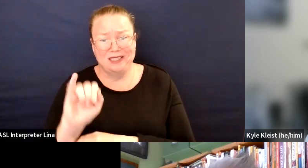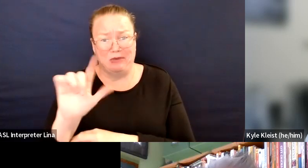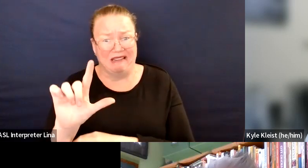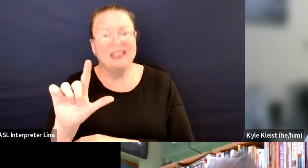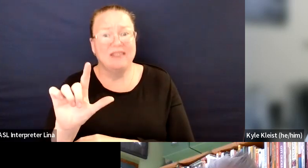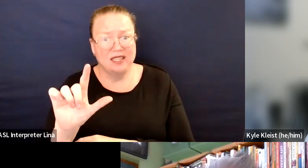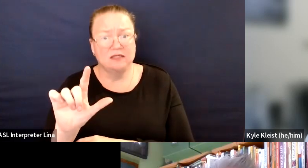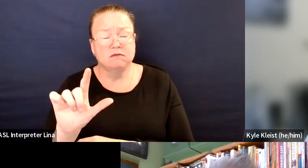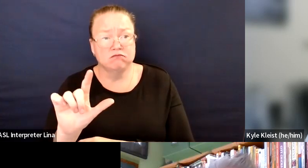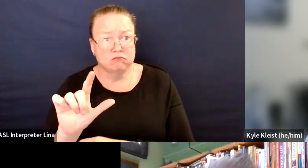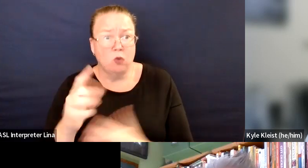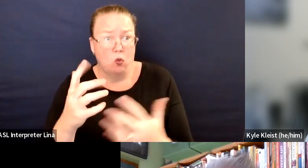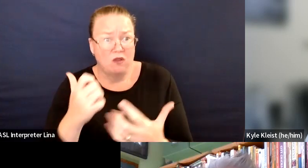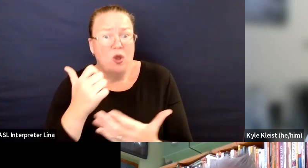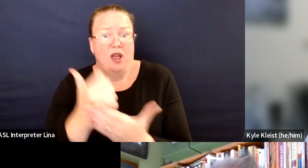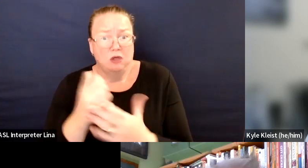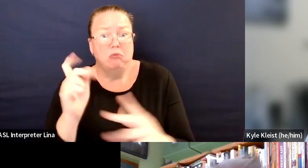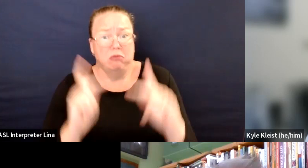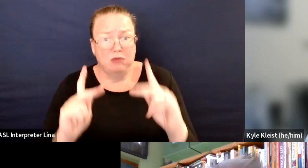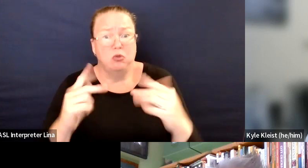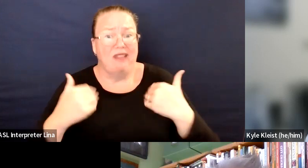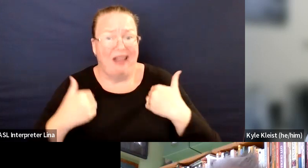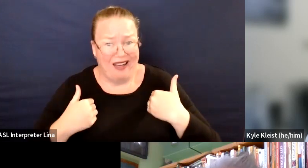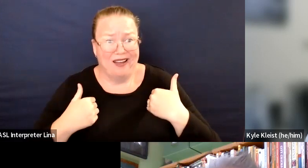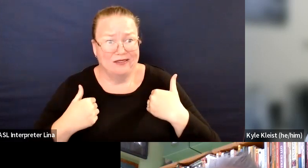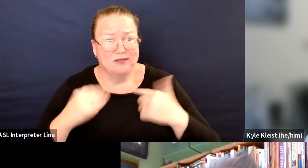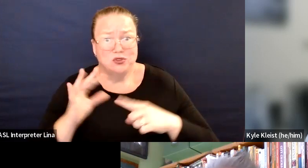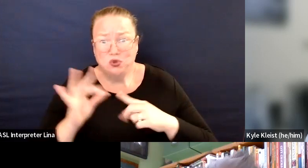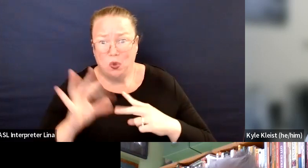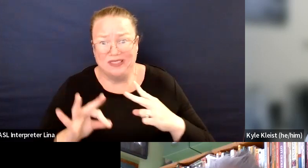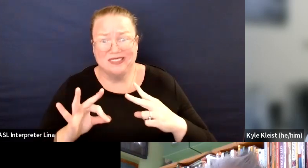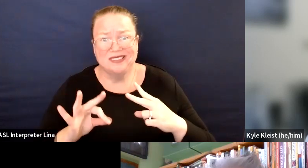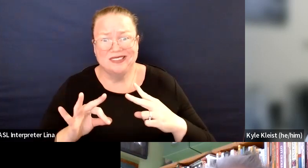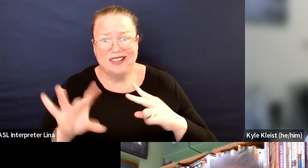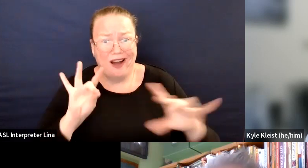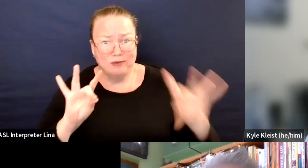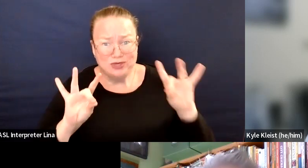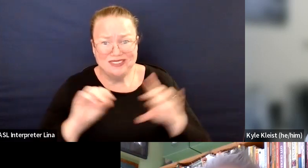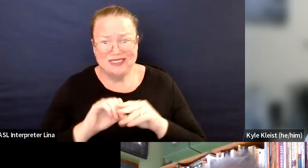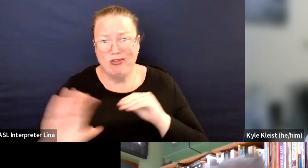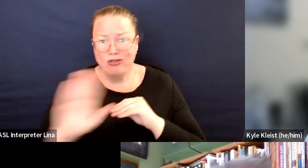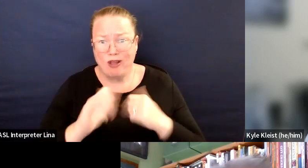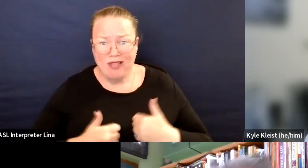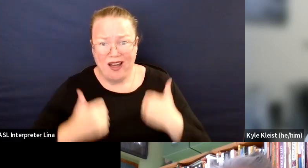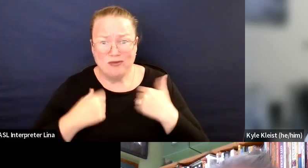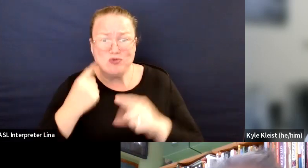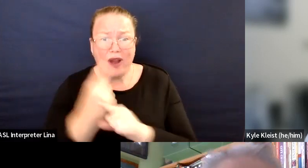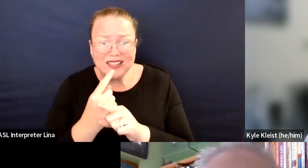about helping people have choices and options in their lives?